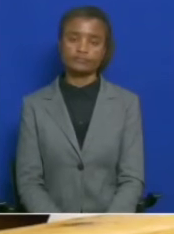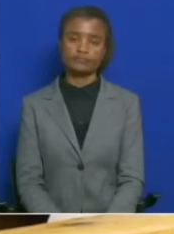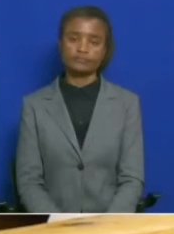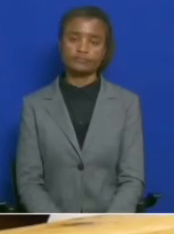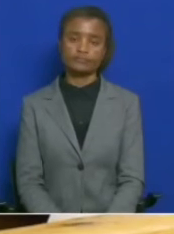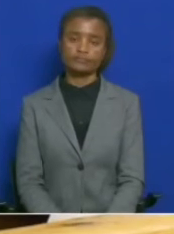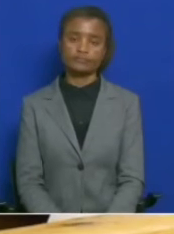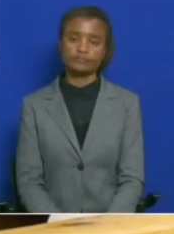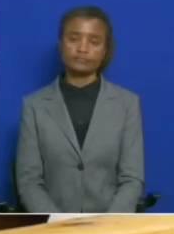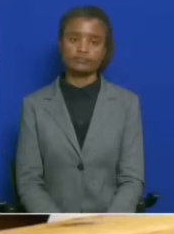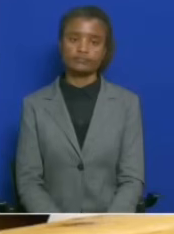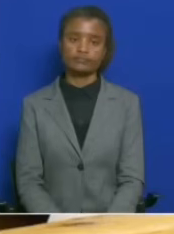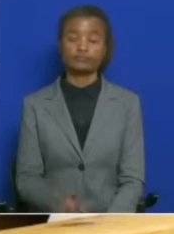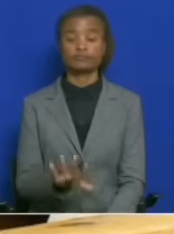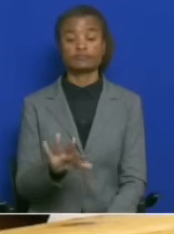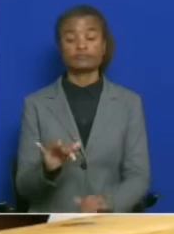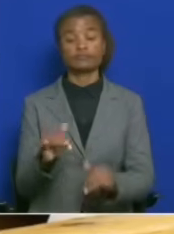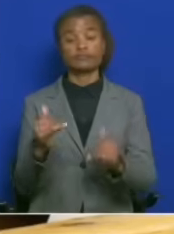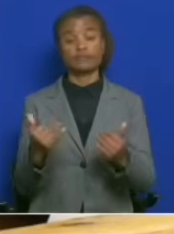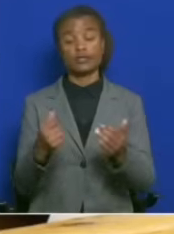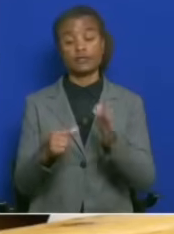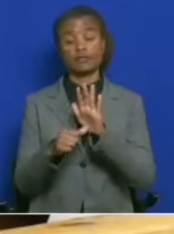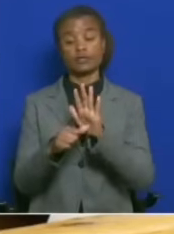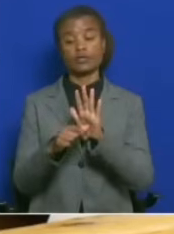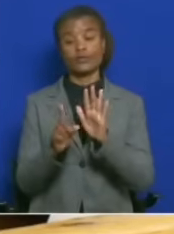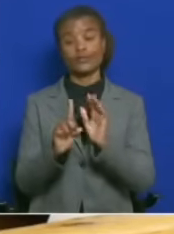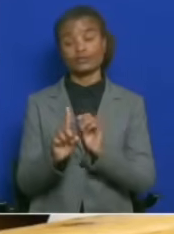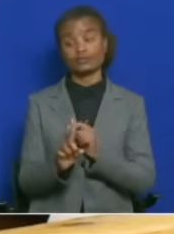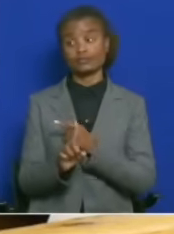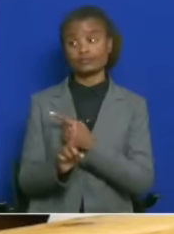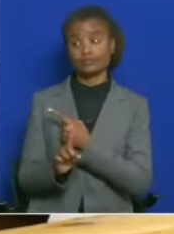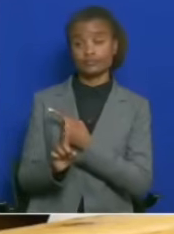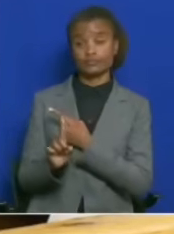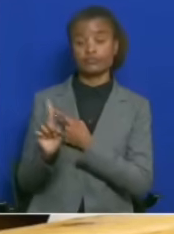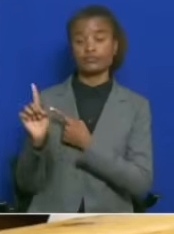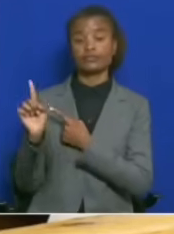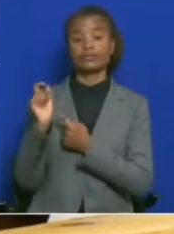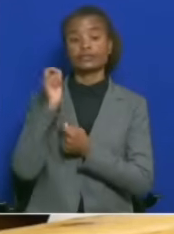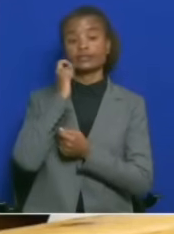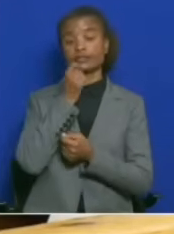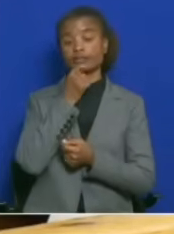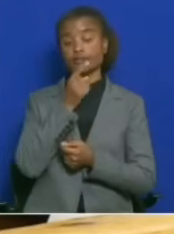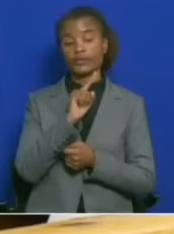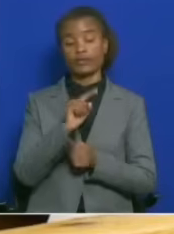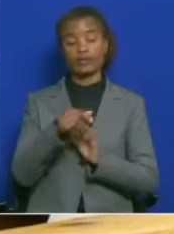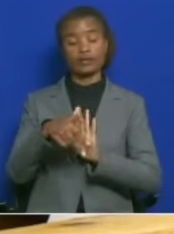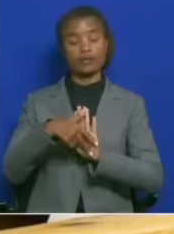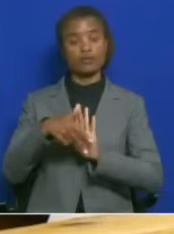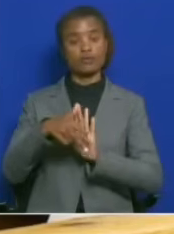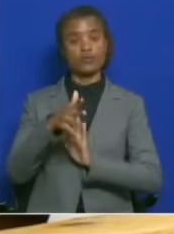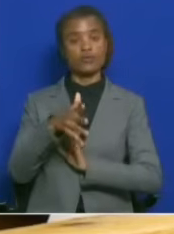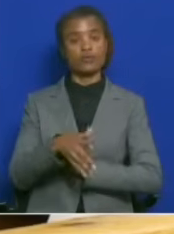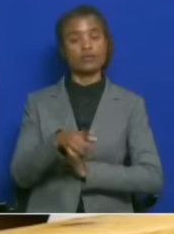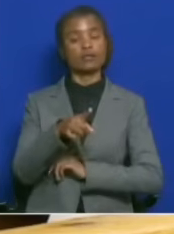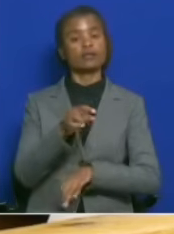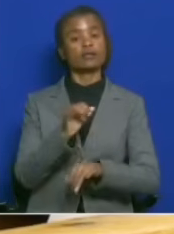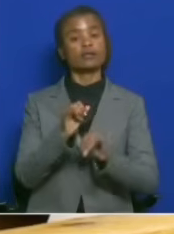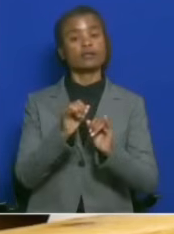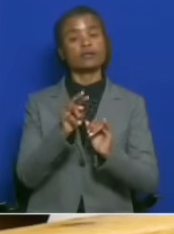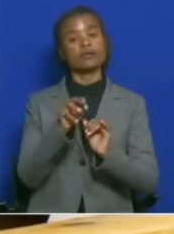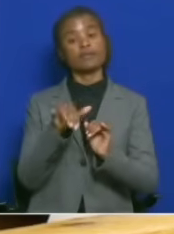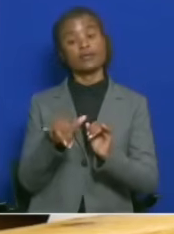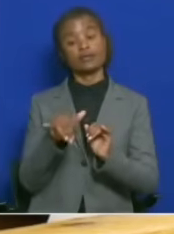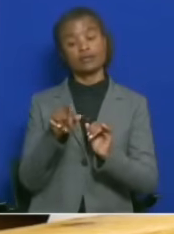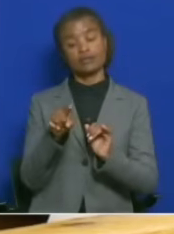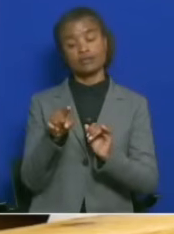where General Khan says it will be approved, this is on 11 May for publication, it was approved for publication yesterday, check the